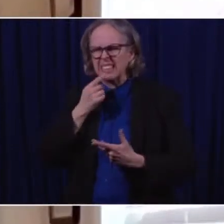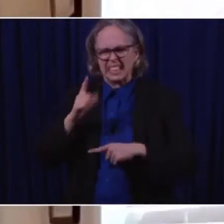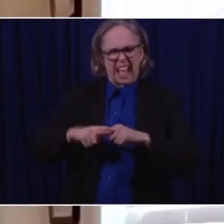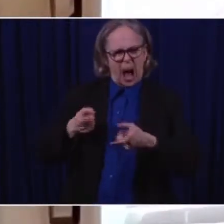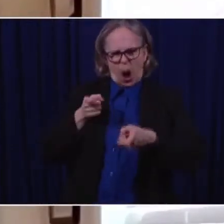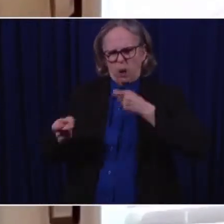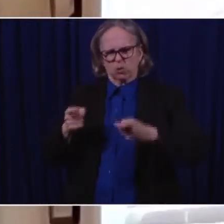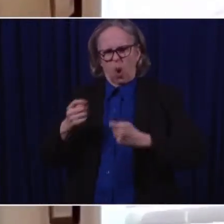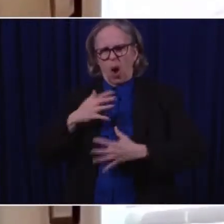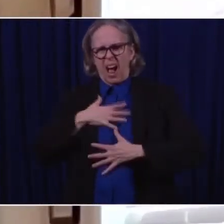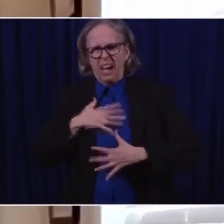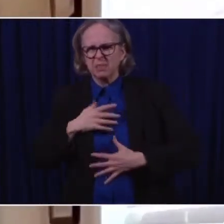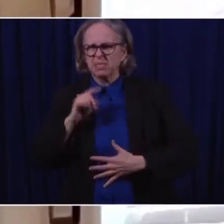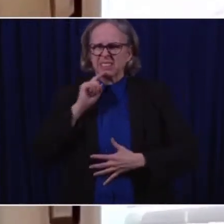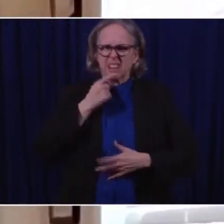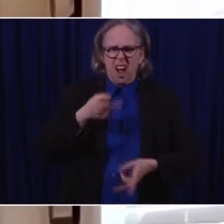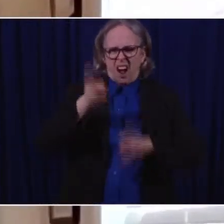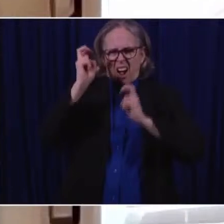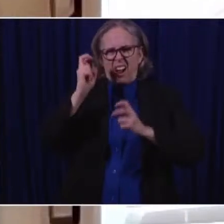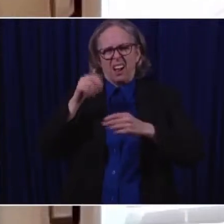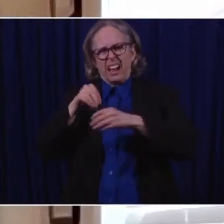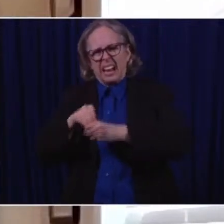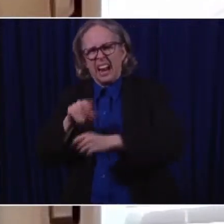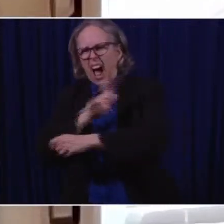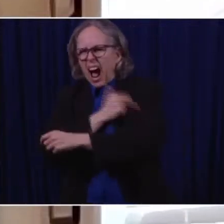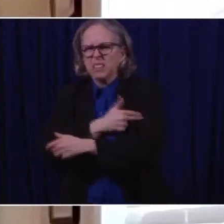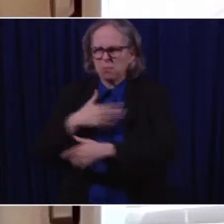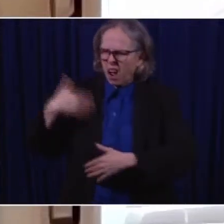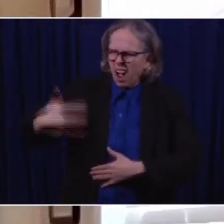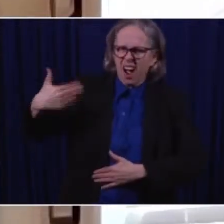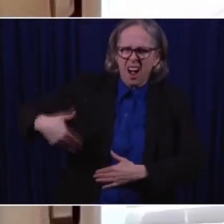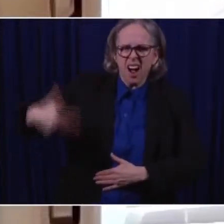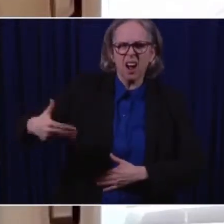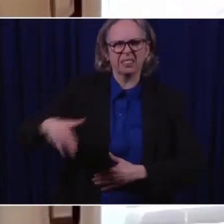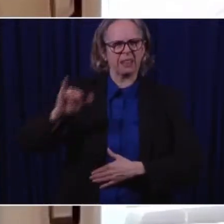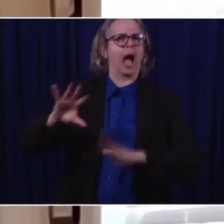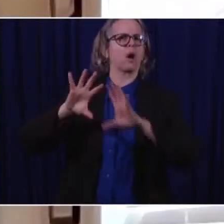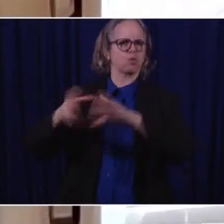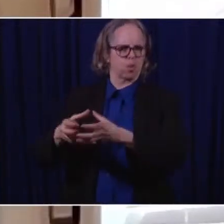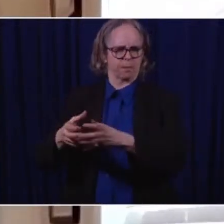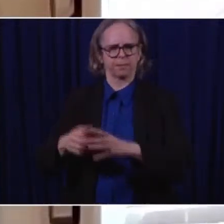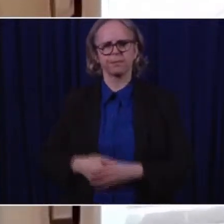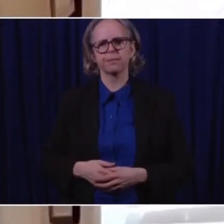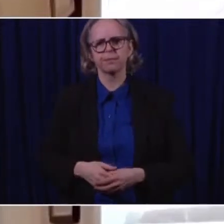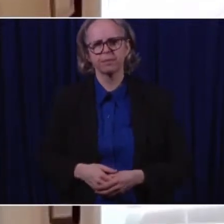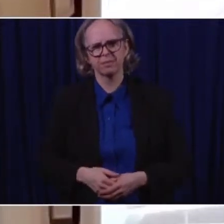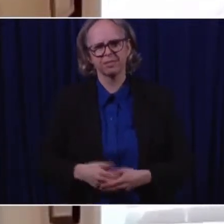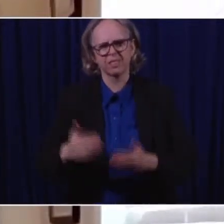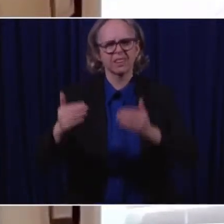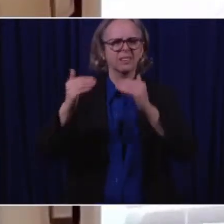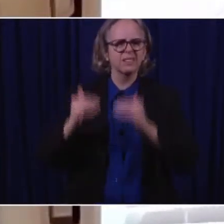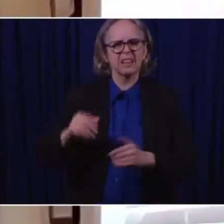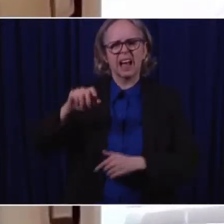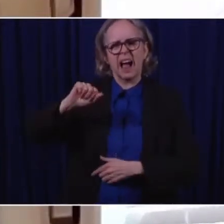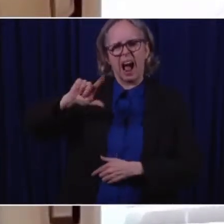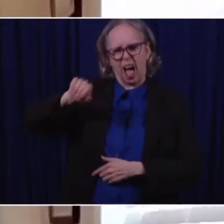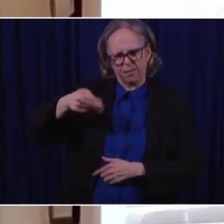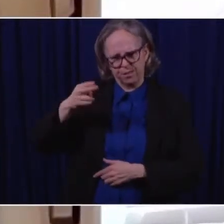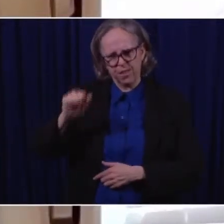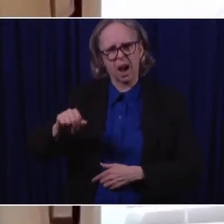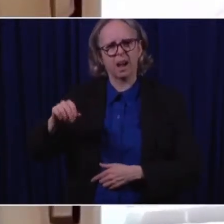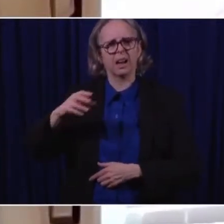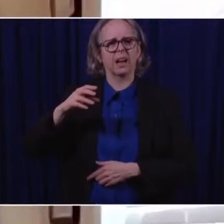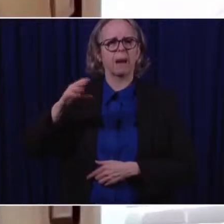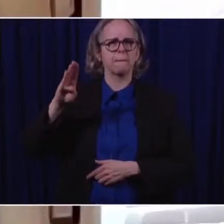to the hospital in the past year. Next, alpha and beta thalassemia. These are